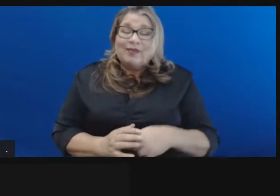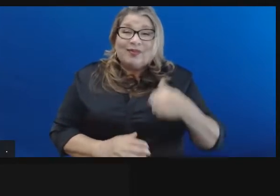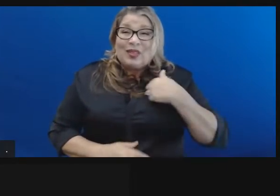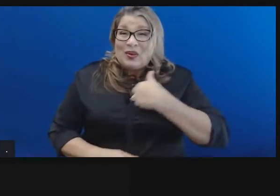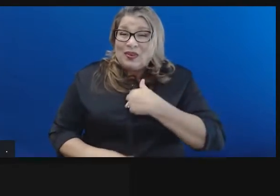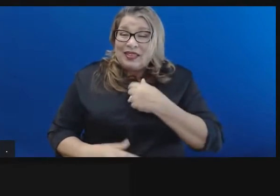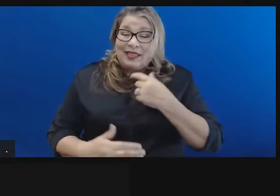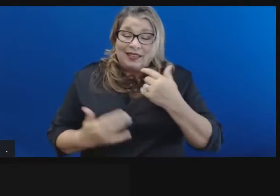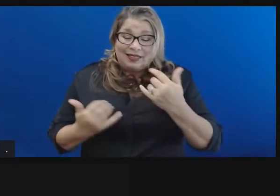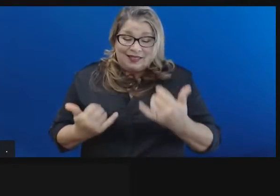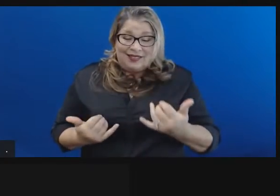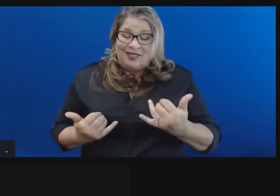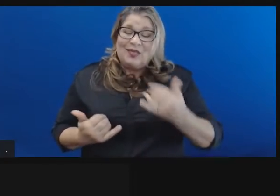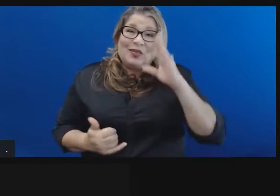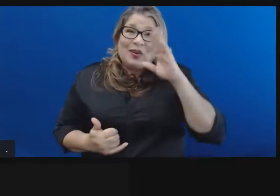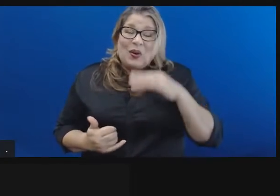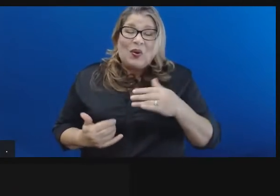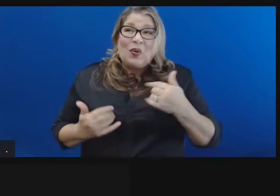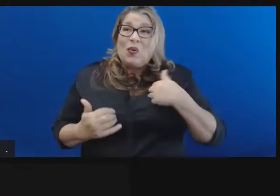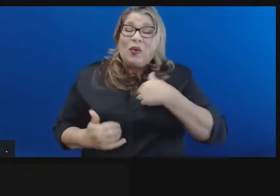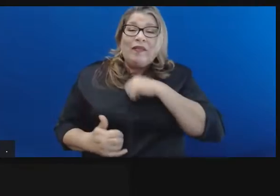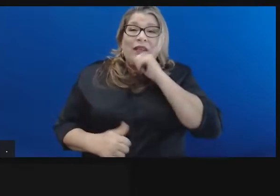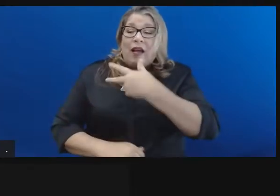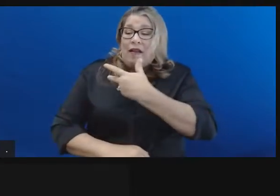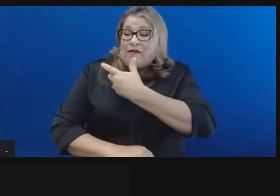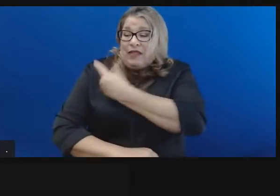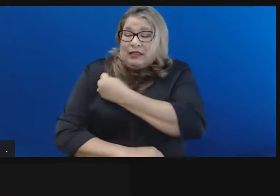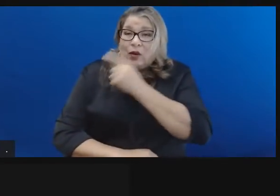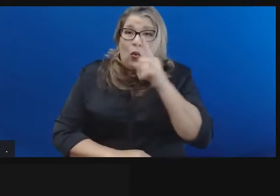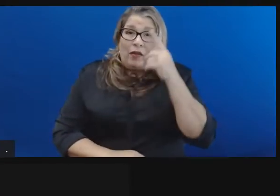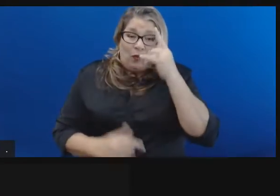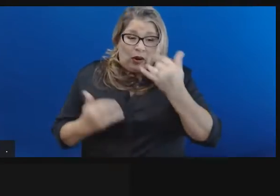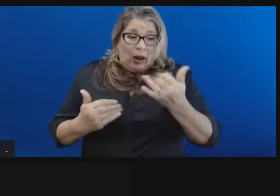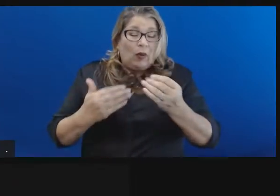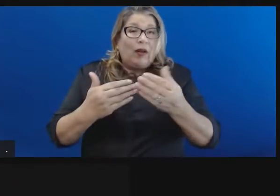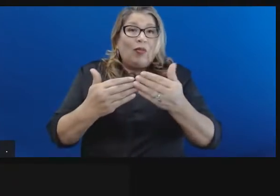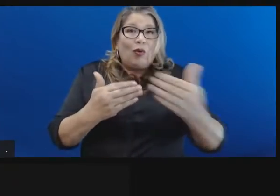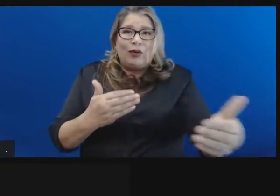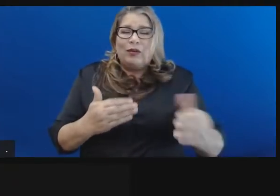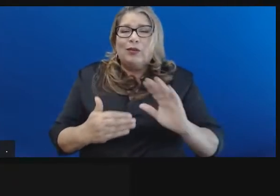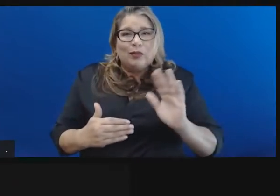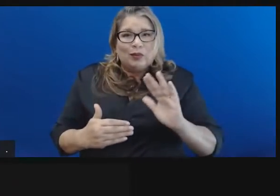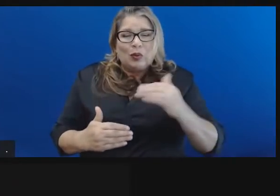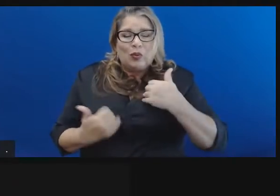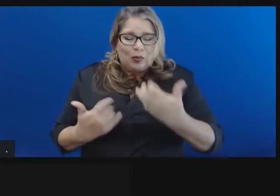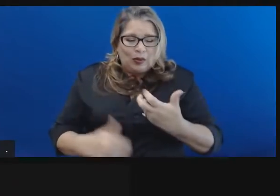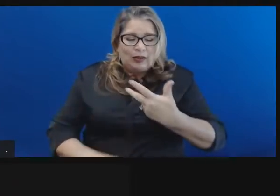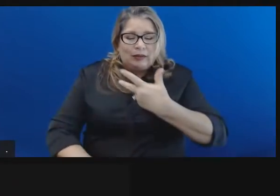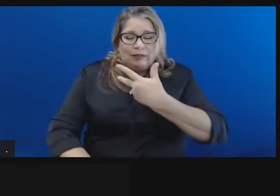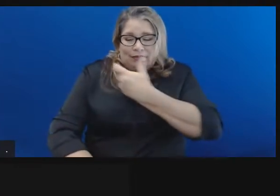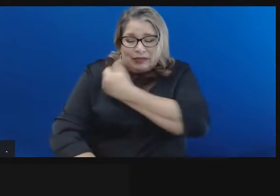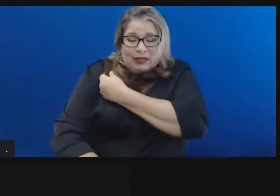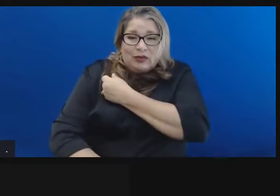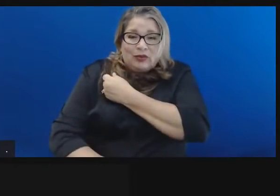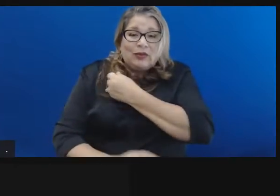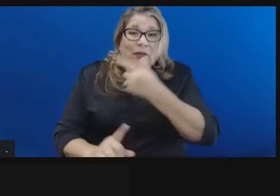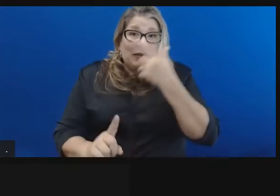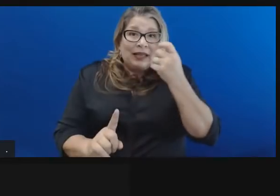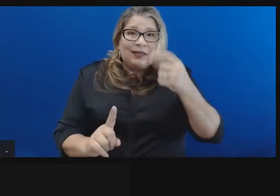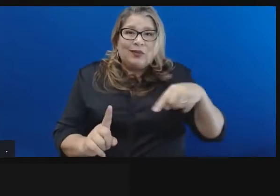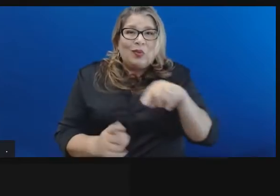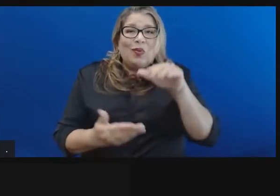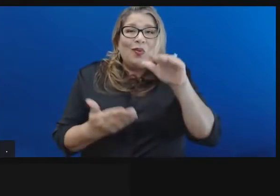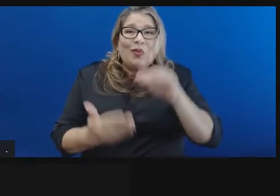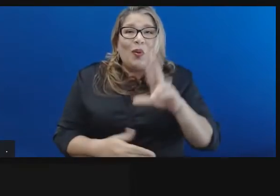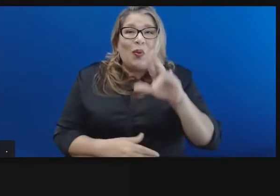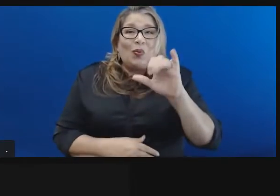about vaccinating for the middle and long term, but it's about getting people vaccinated who can, because they're lower risk of